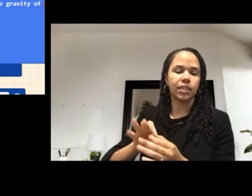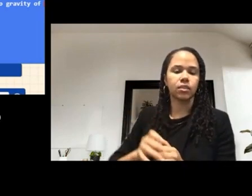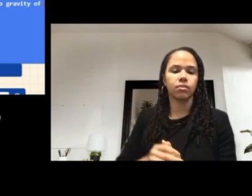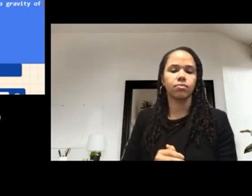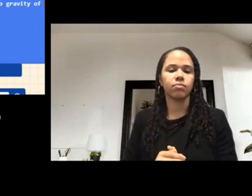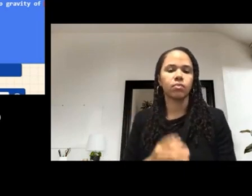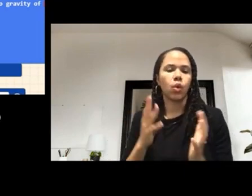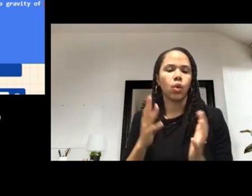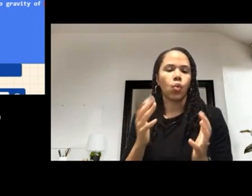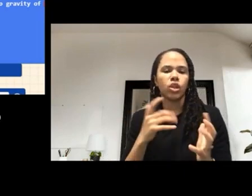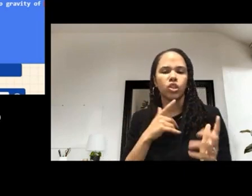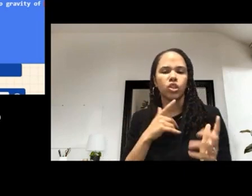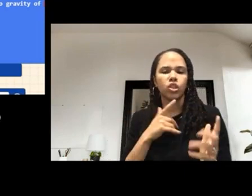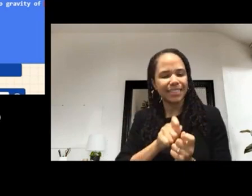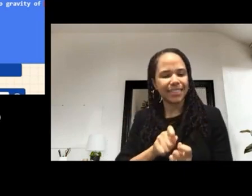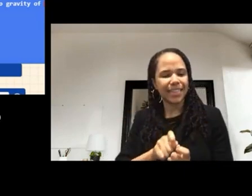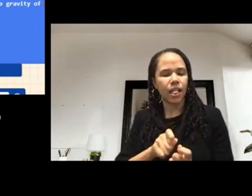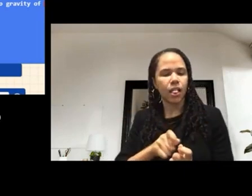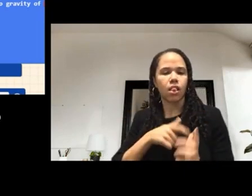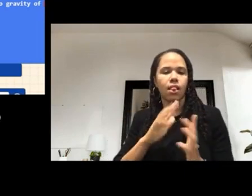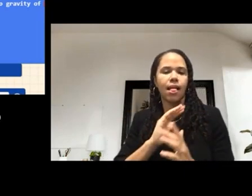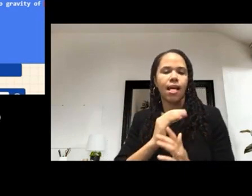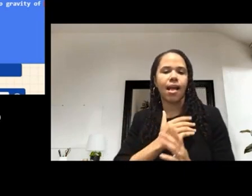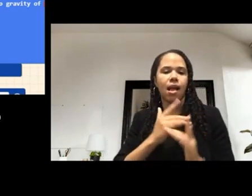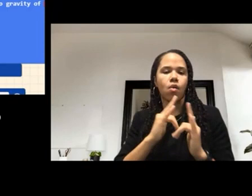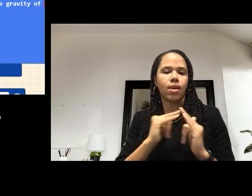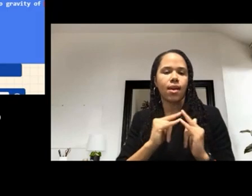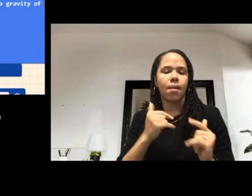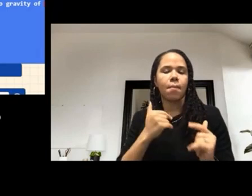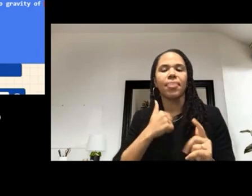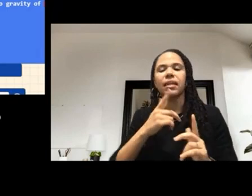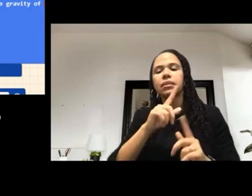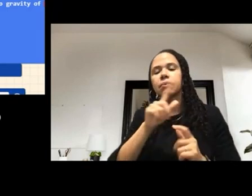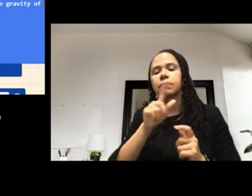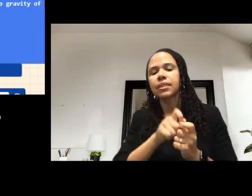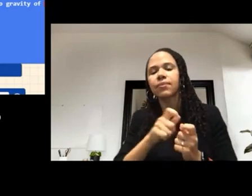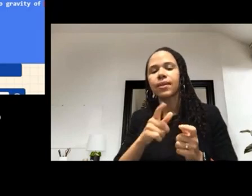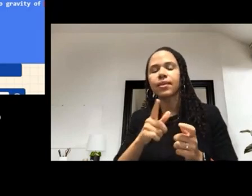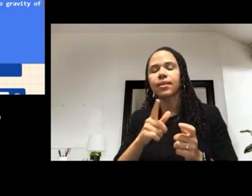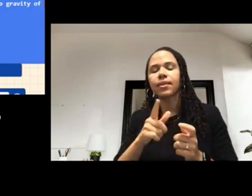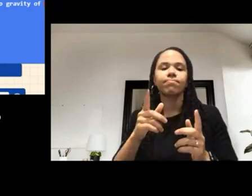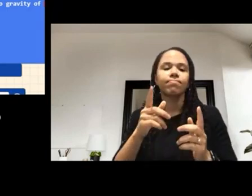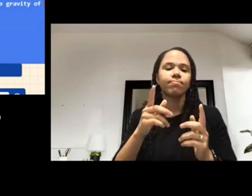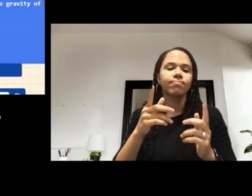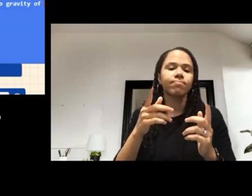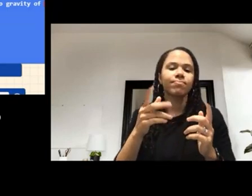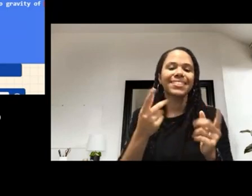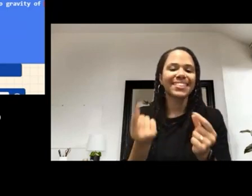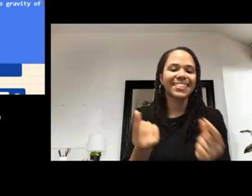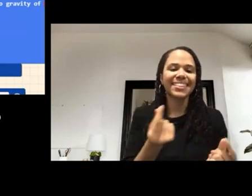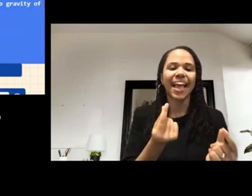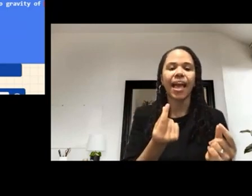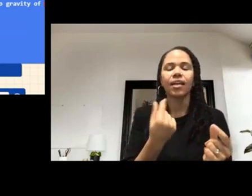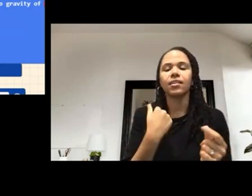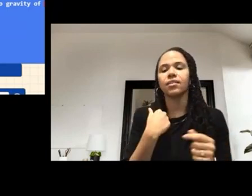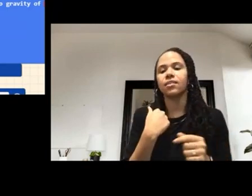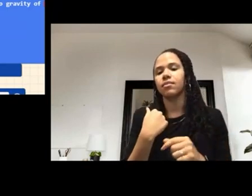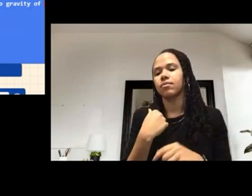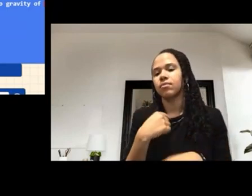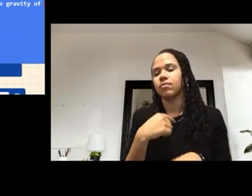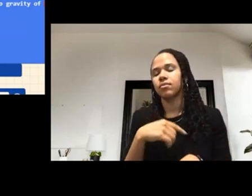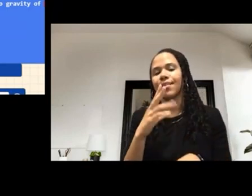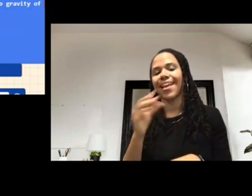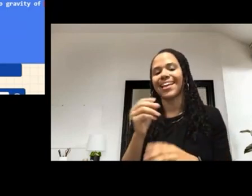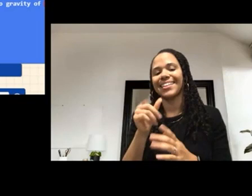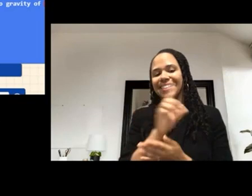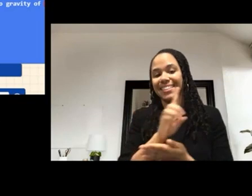tune the particular tasks that we do and activities, and maybe even the design. And then we're also